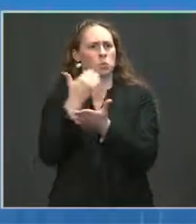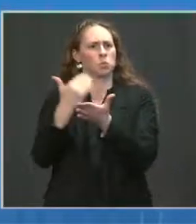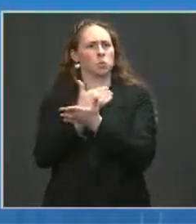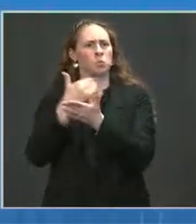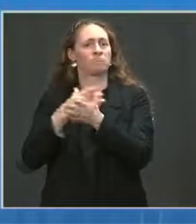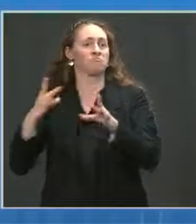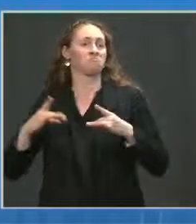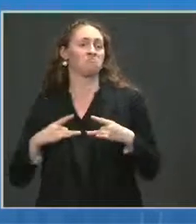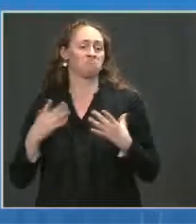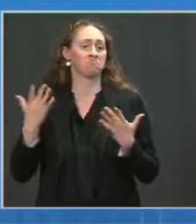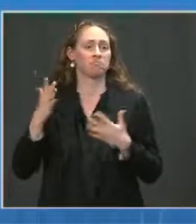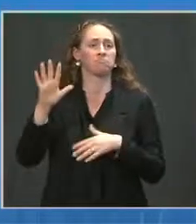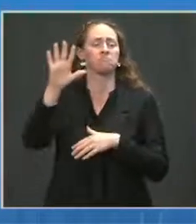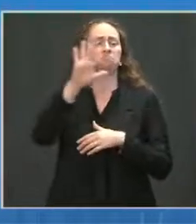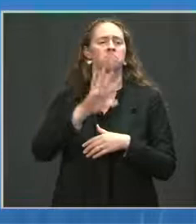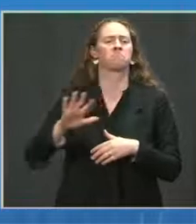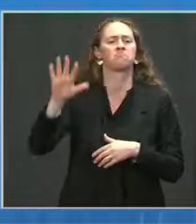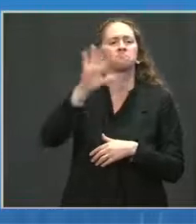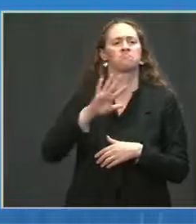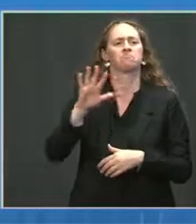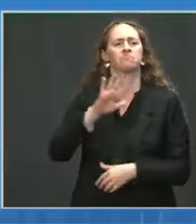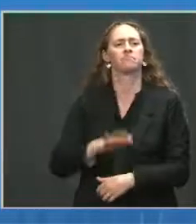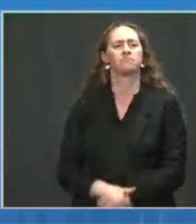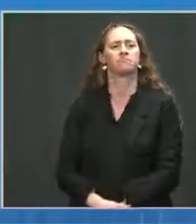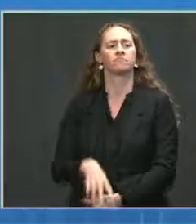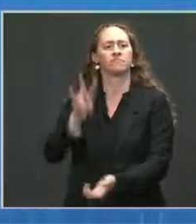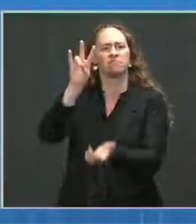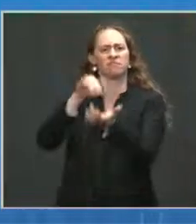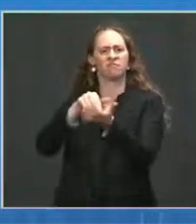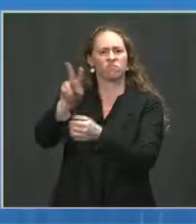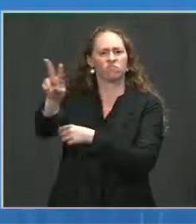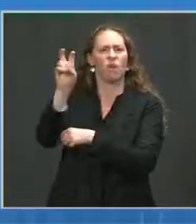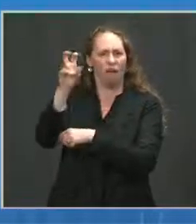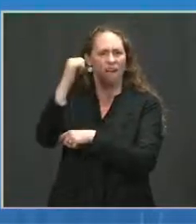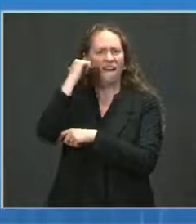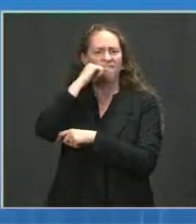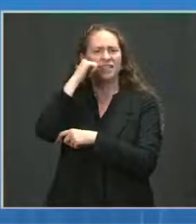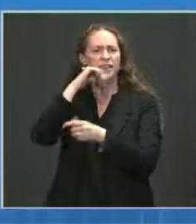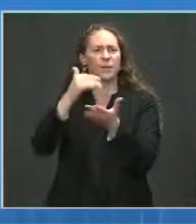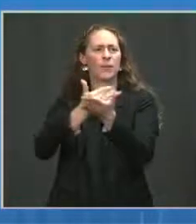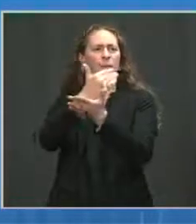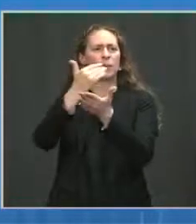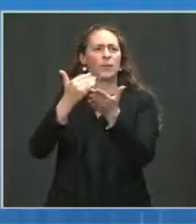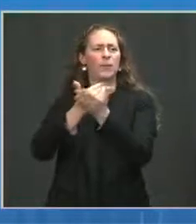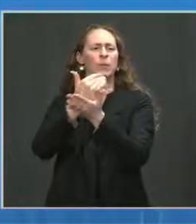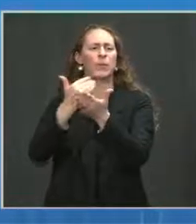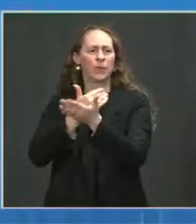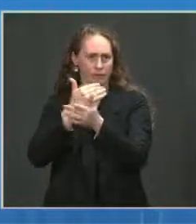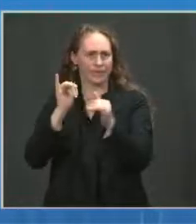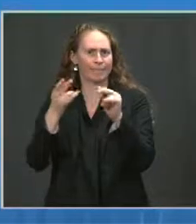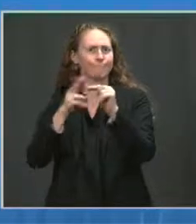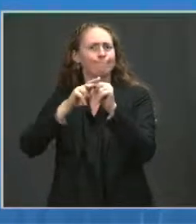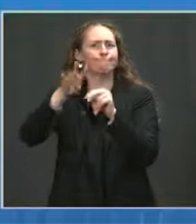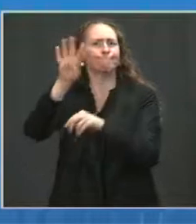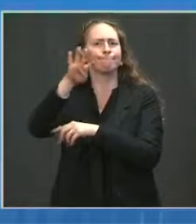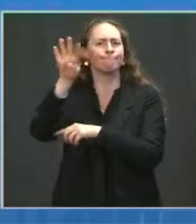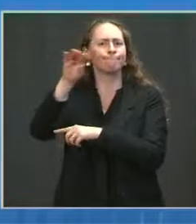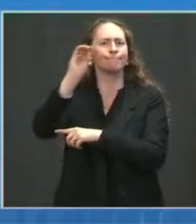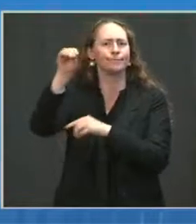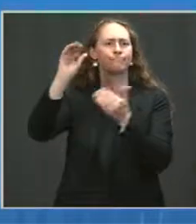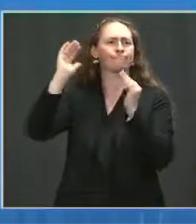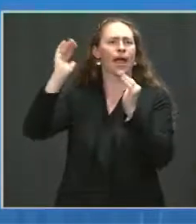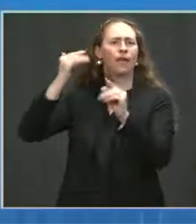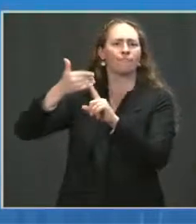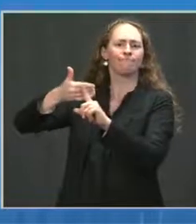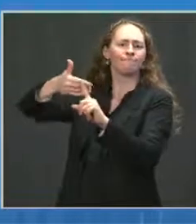about 72,000 cases per day. This represents an increase of 44% from the prior 7-day average and higher